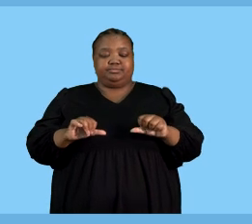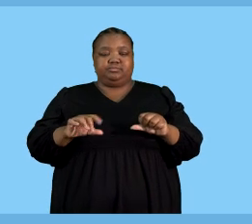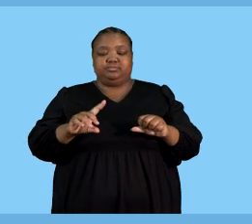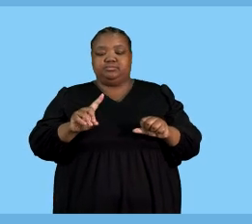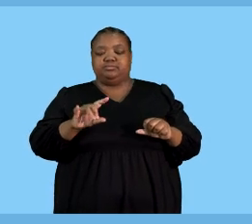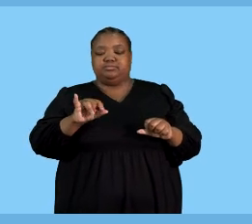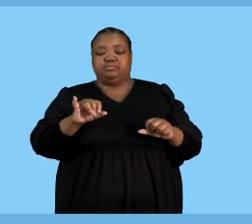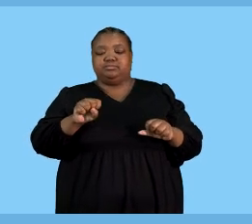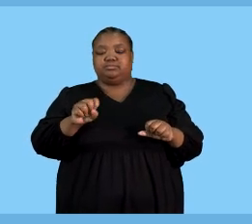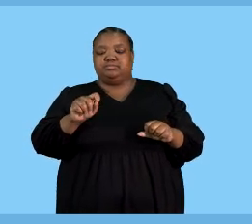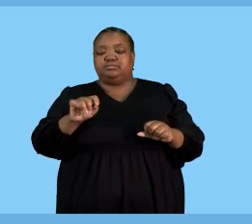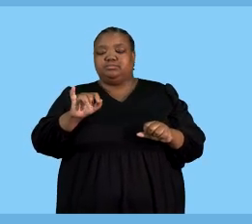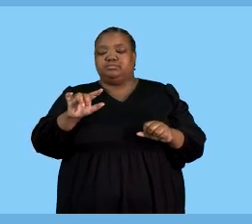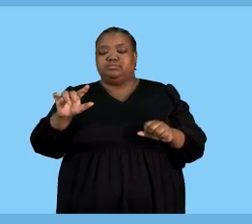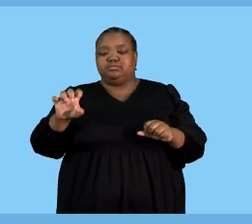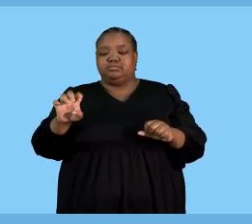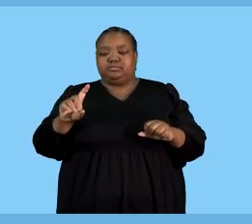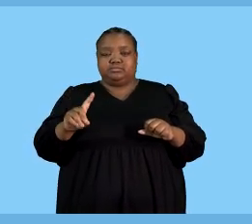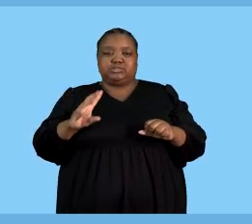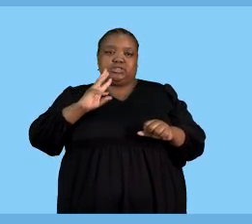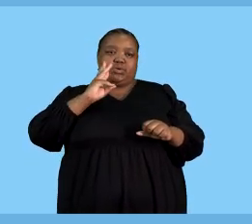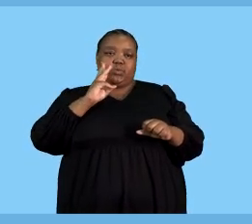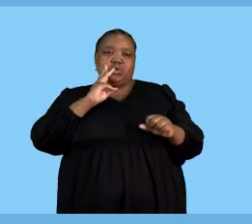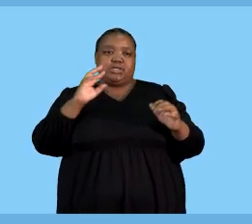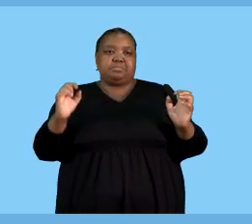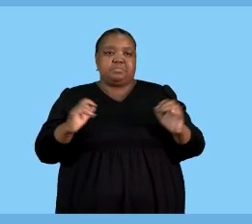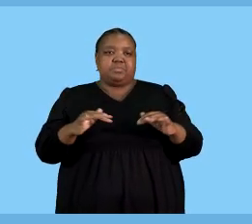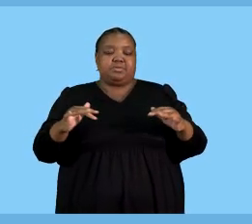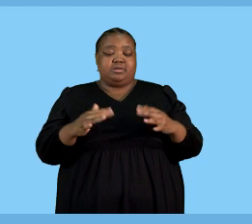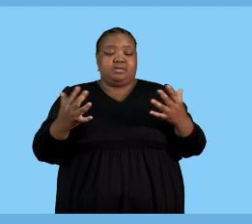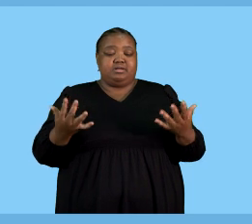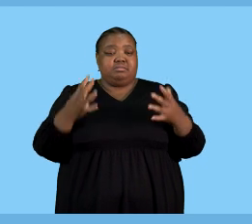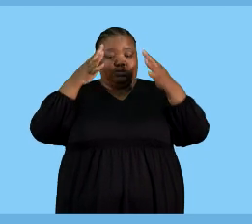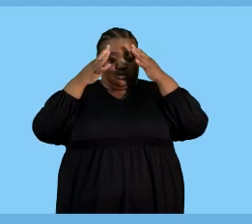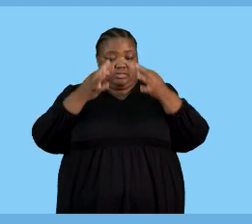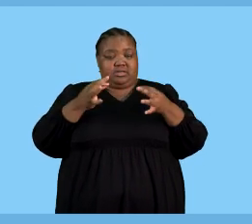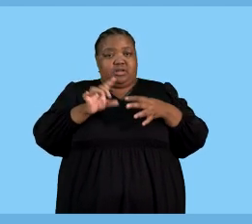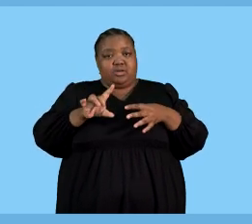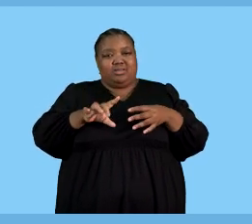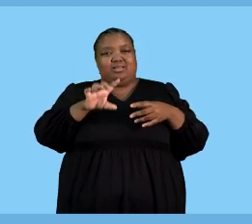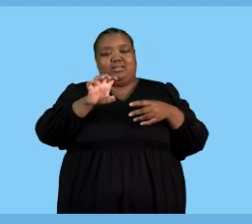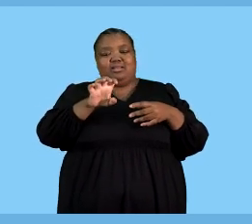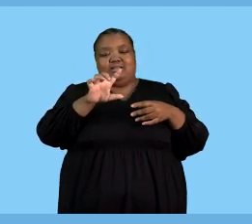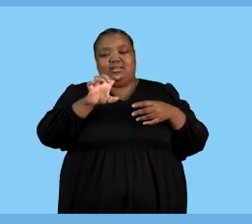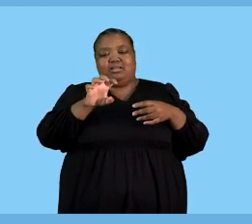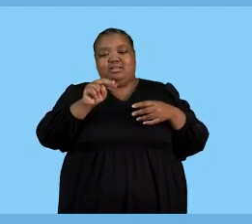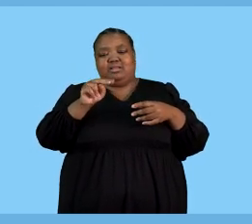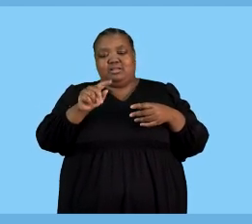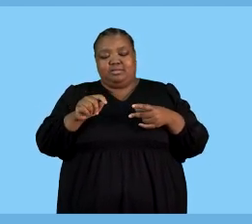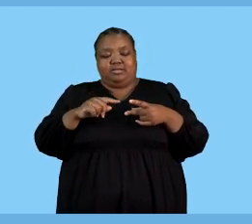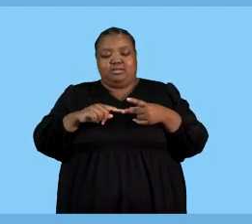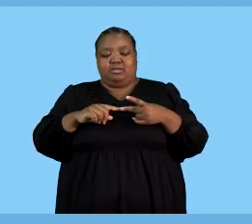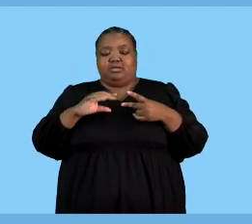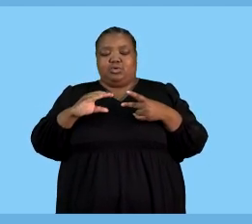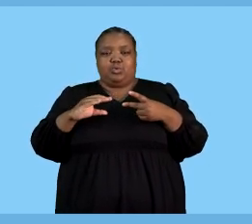So our next substance is distilled water. We need to decide if whether it's an element, a compound, or a mixture. So for the